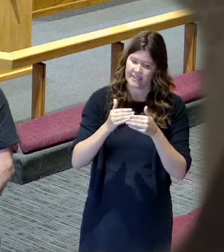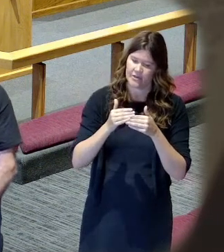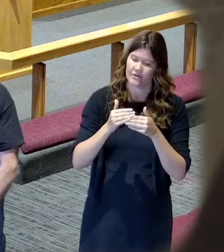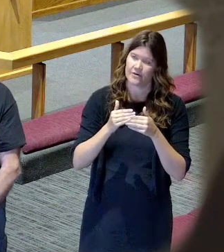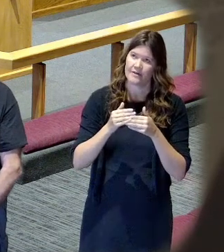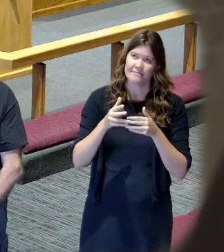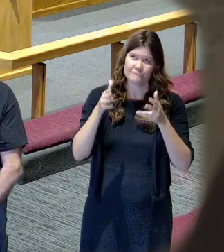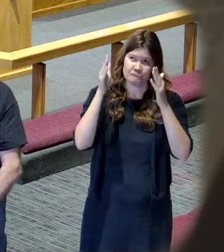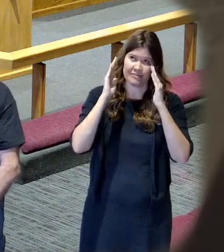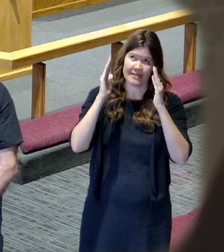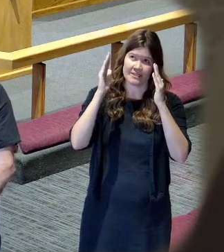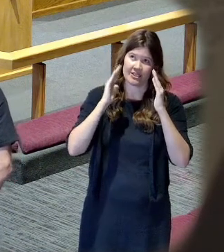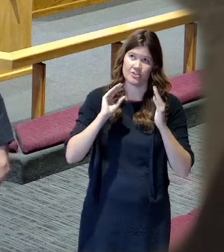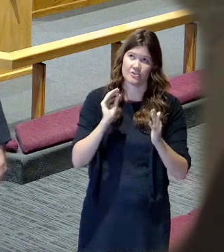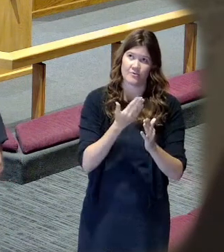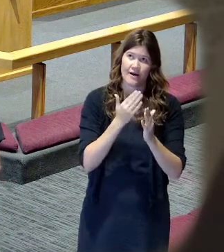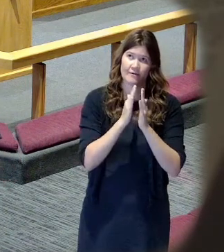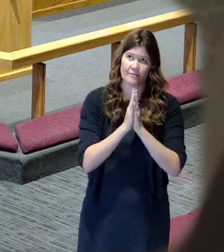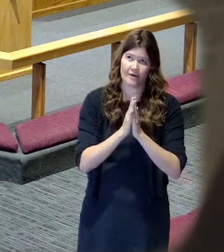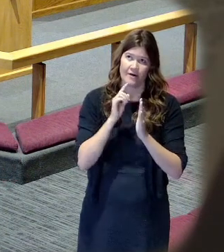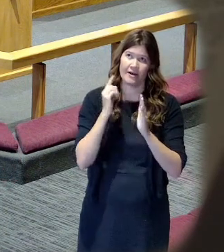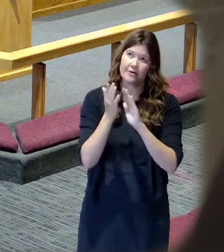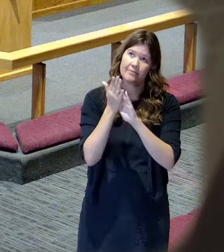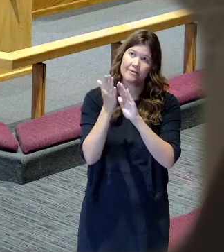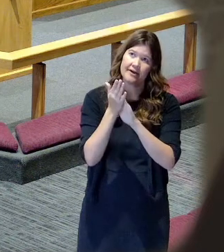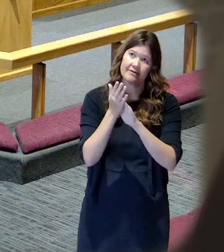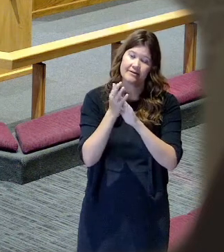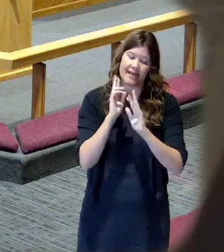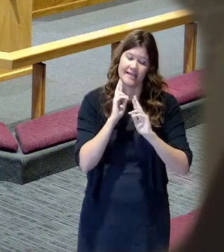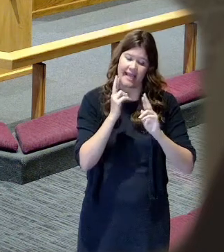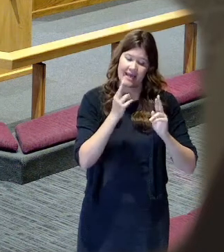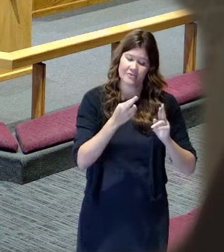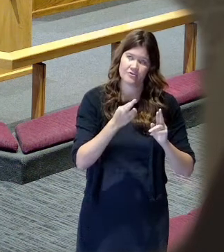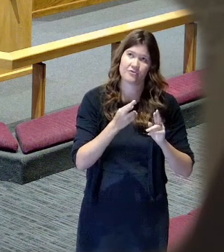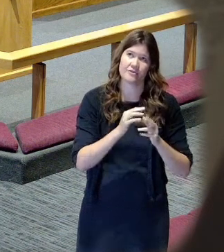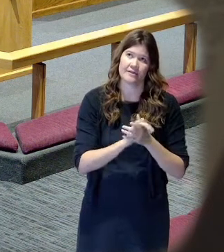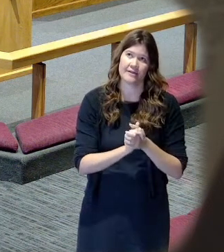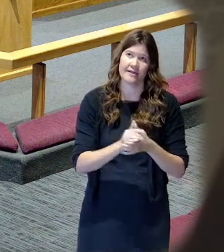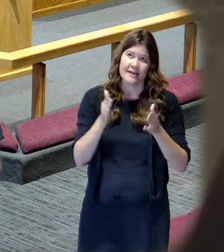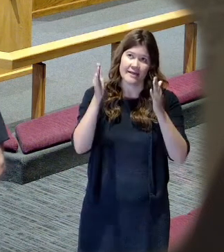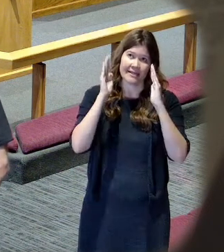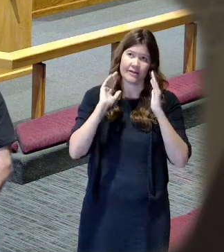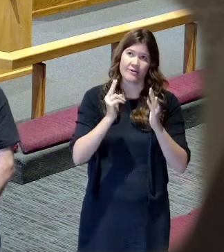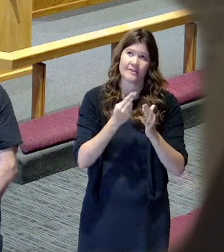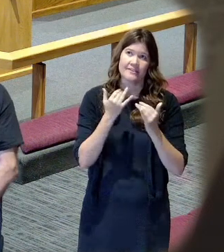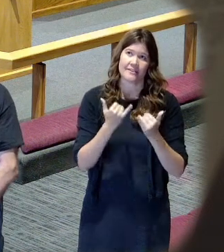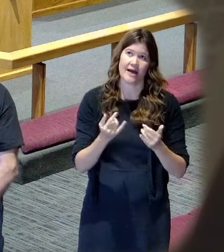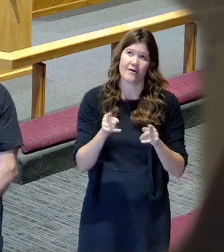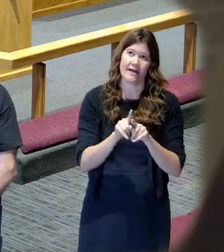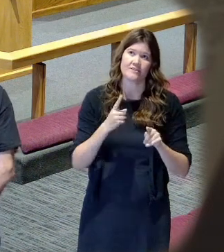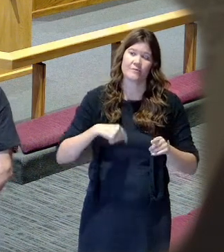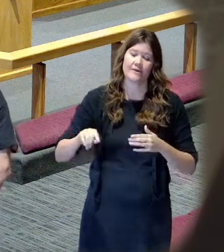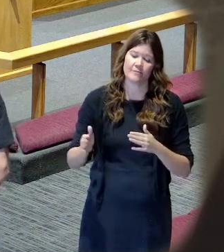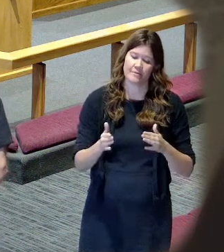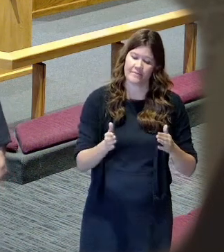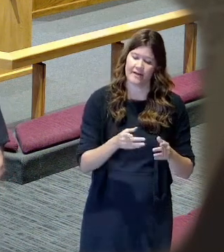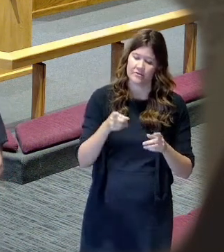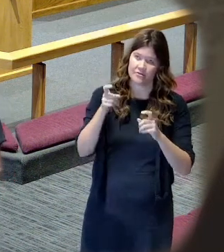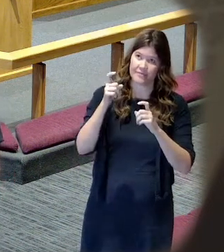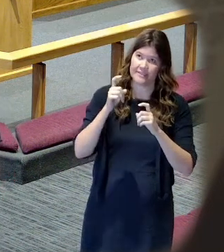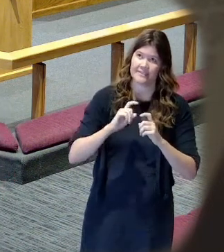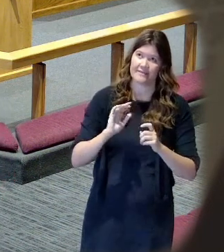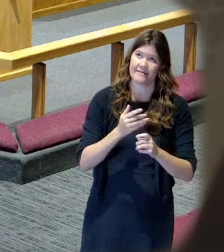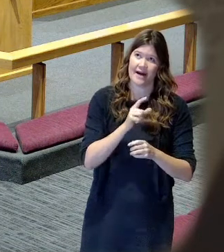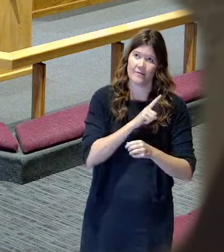to listen to our prayers and our praises and answer them. Hear us now as we prepare to receive our